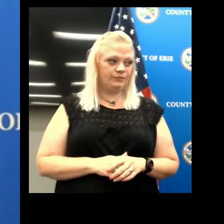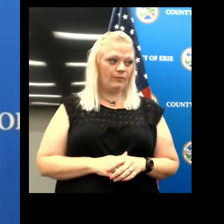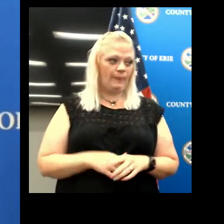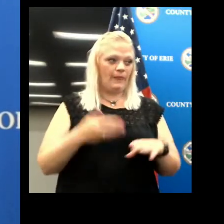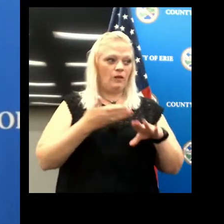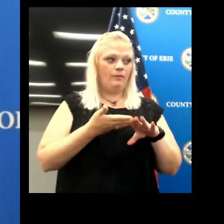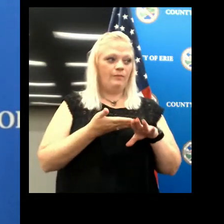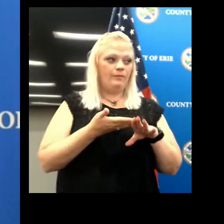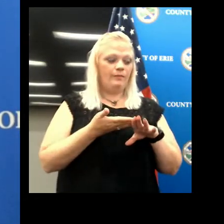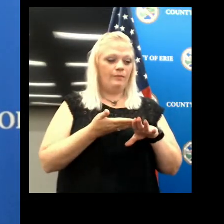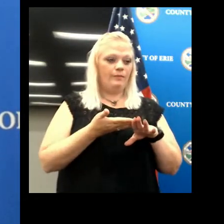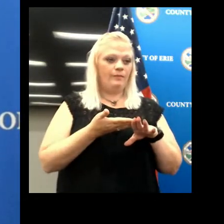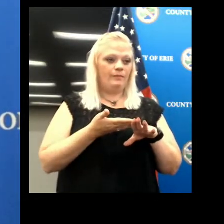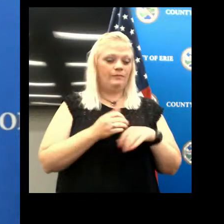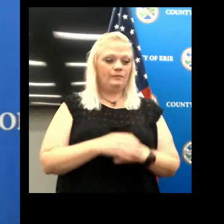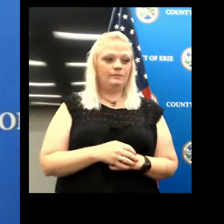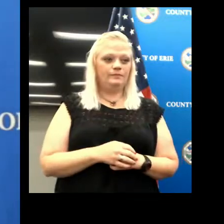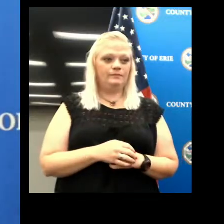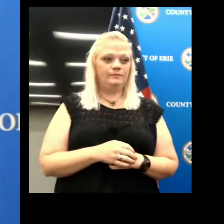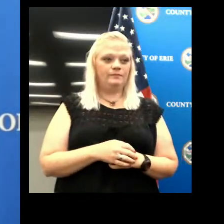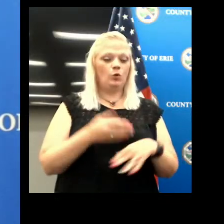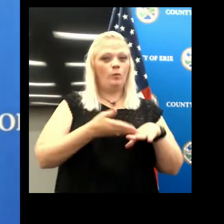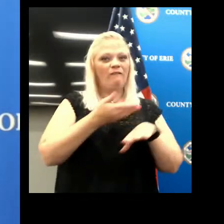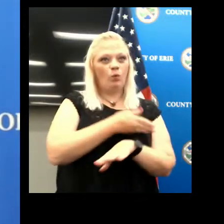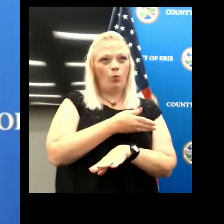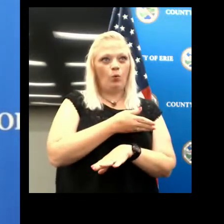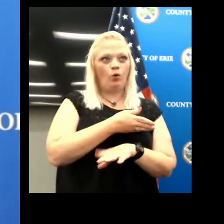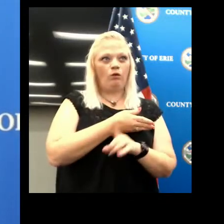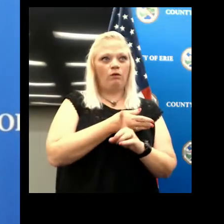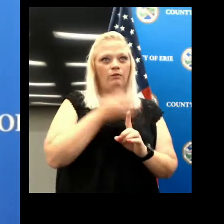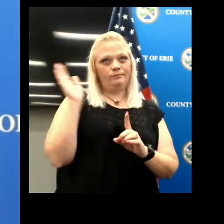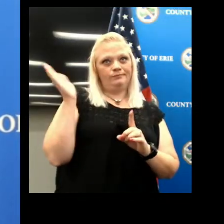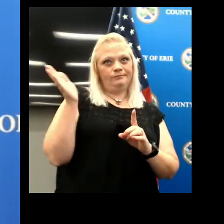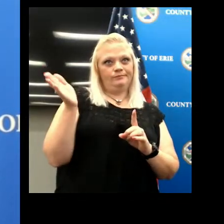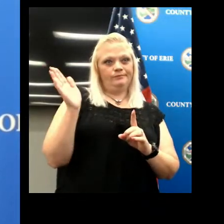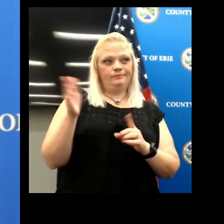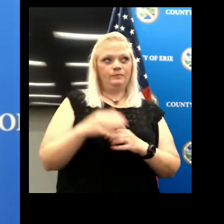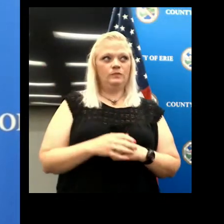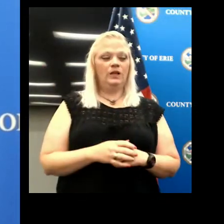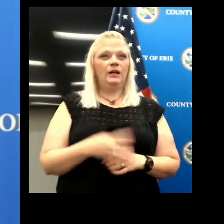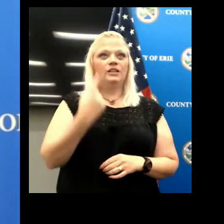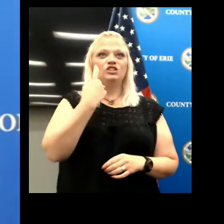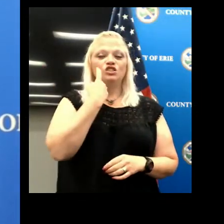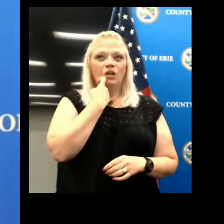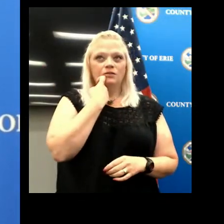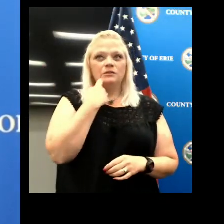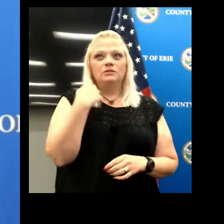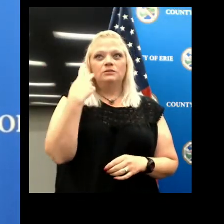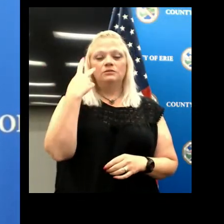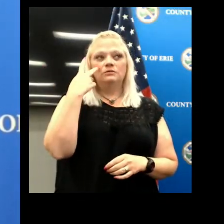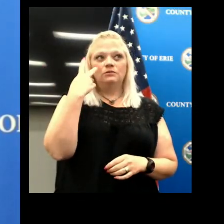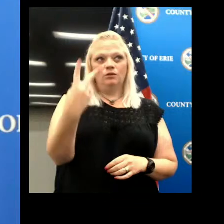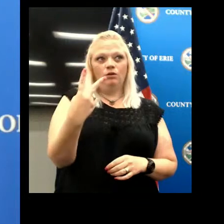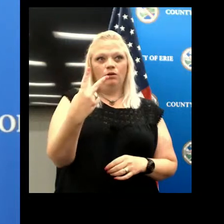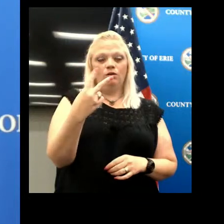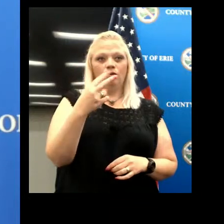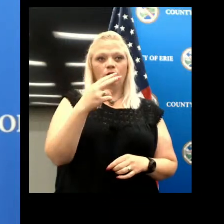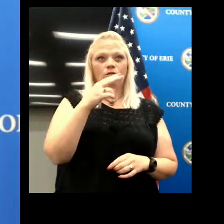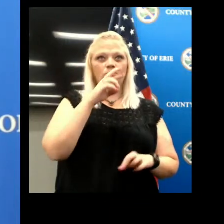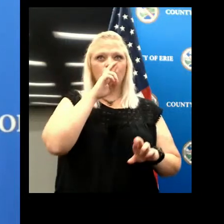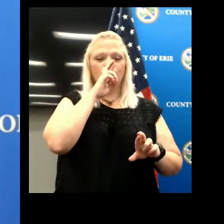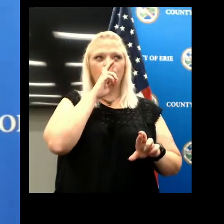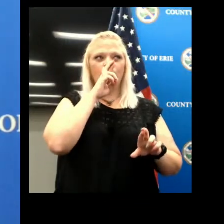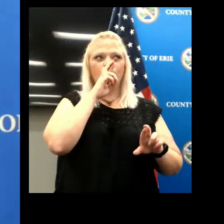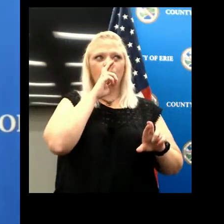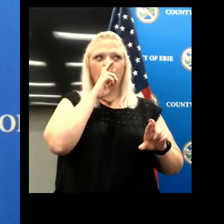Before I want to go through the presentation, I just saw the reports that were issued today